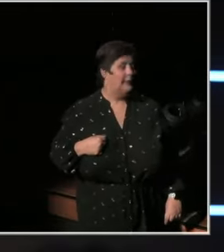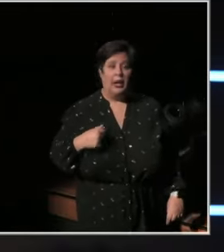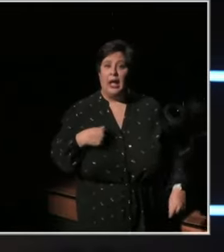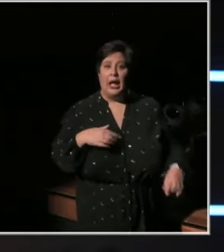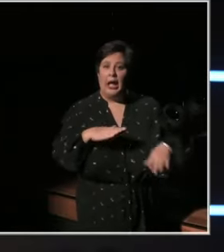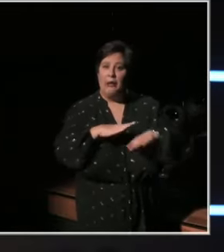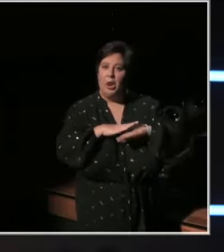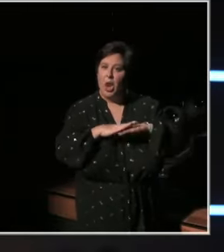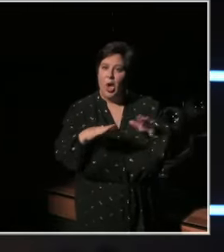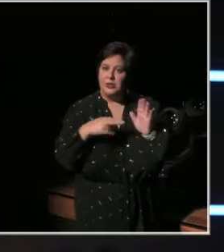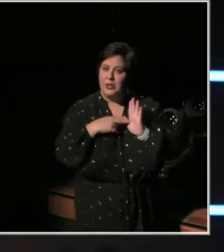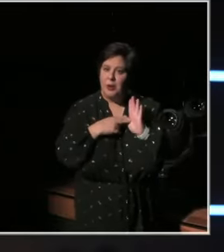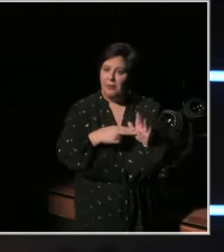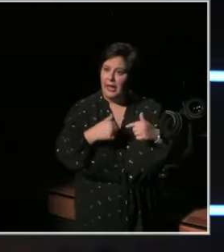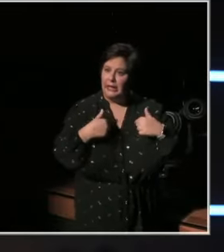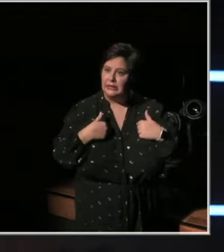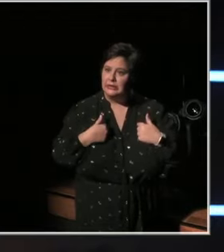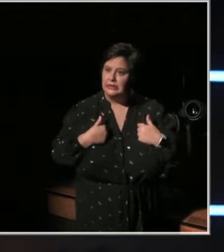I'm not